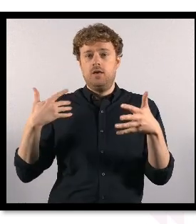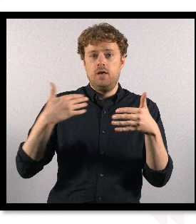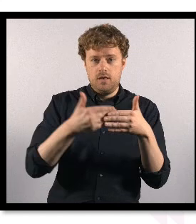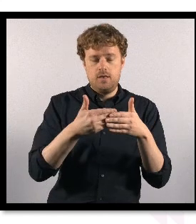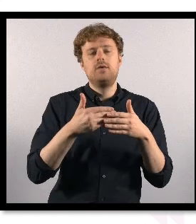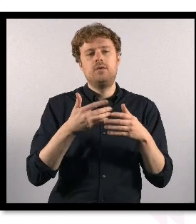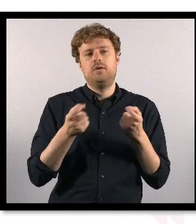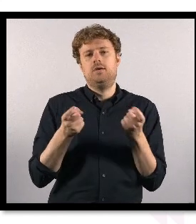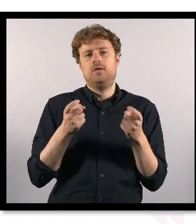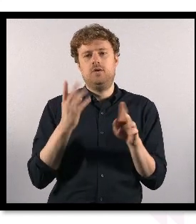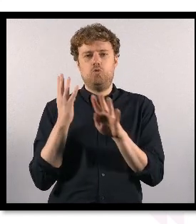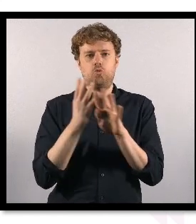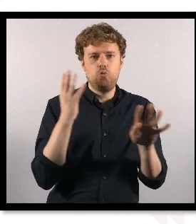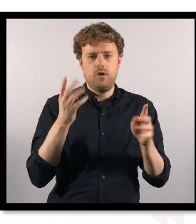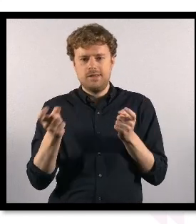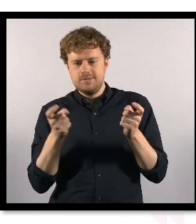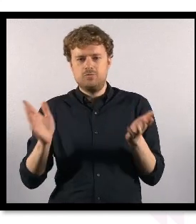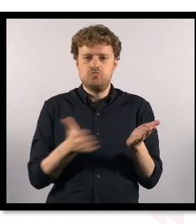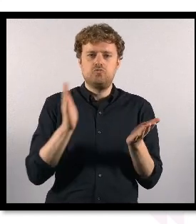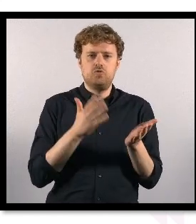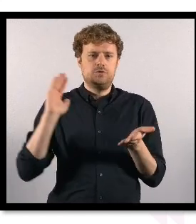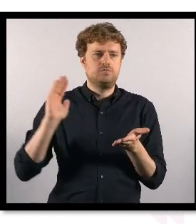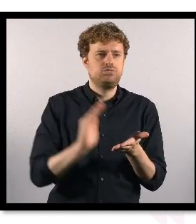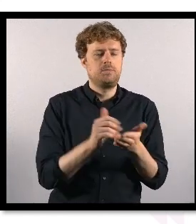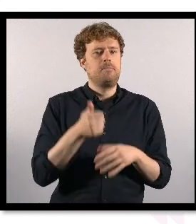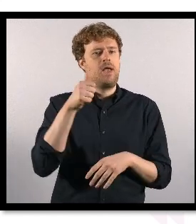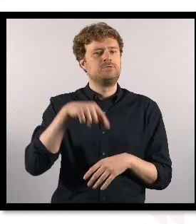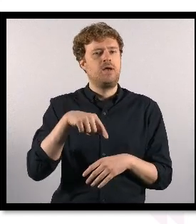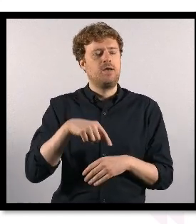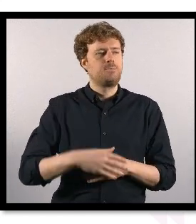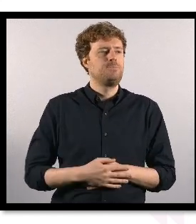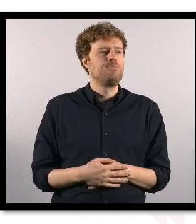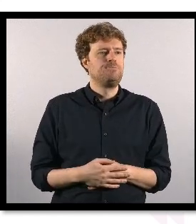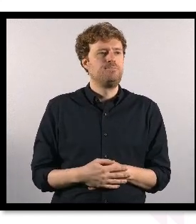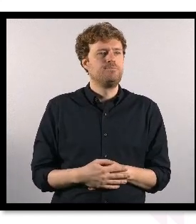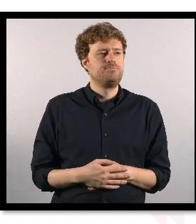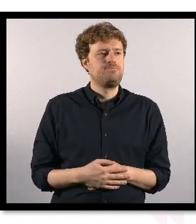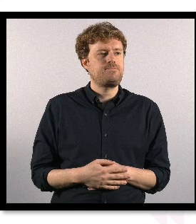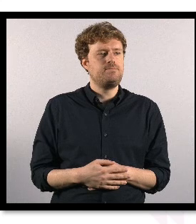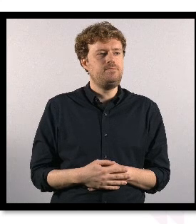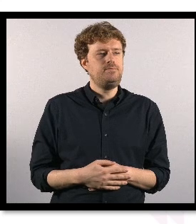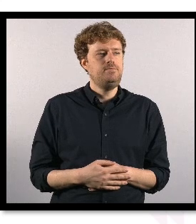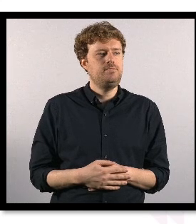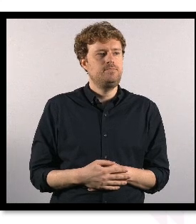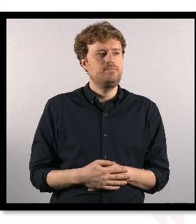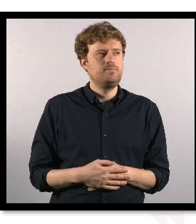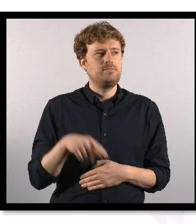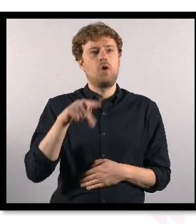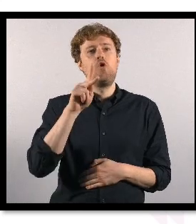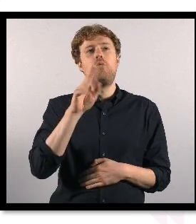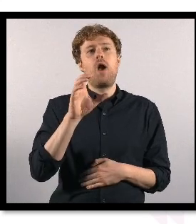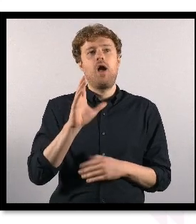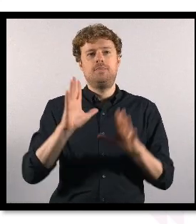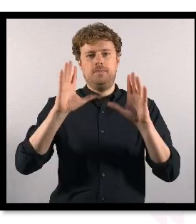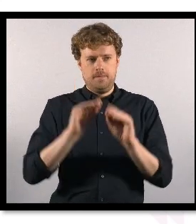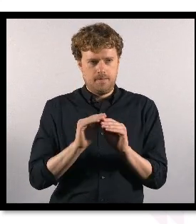Now, some of the most important work within our ecosystem is also done by our tags or technical advisory groups. These are micro-communities within